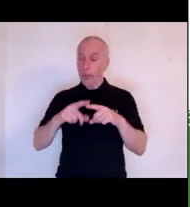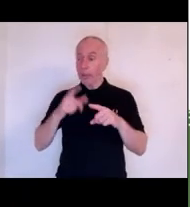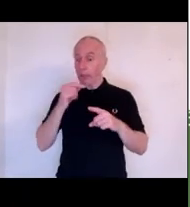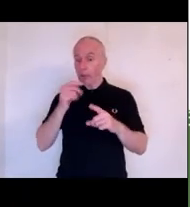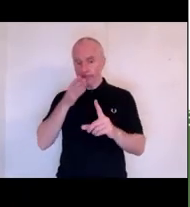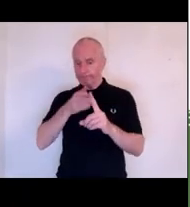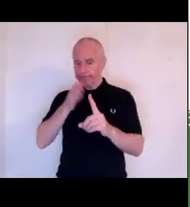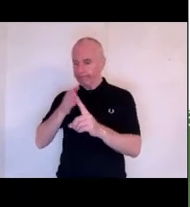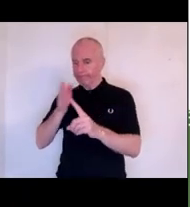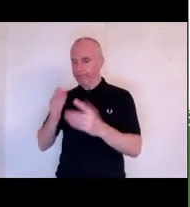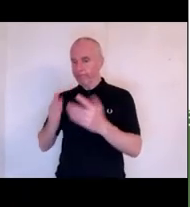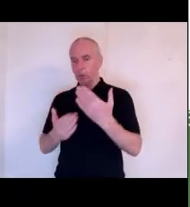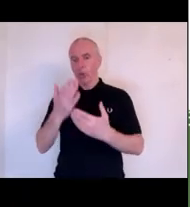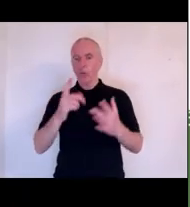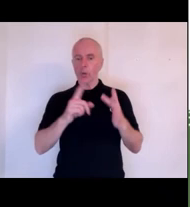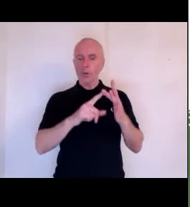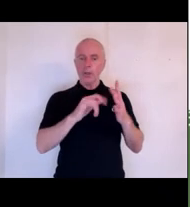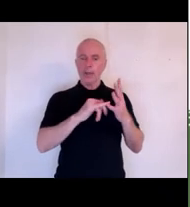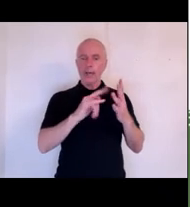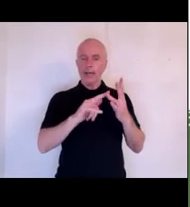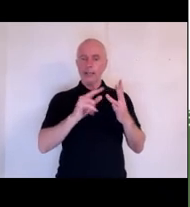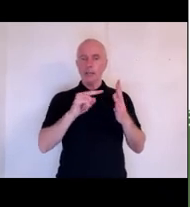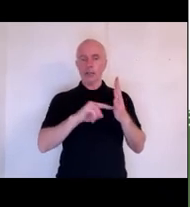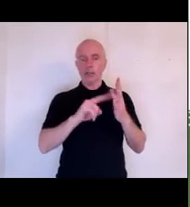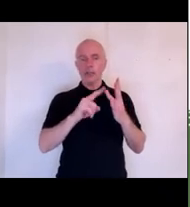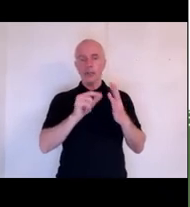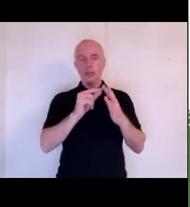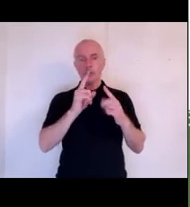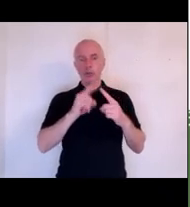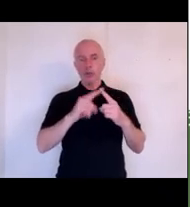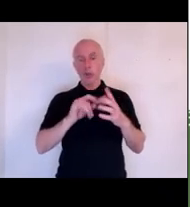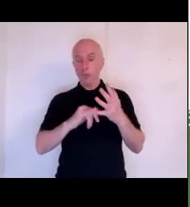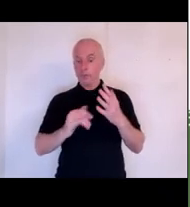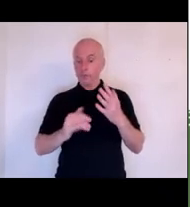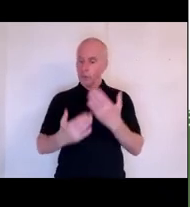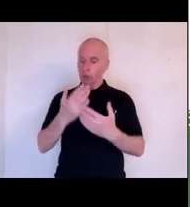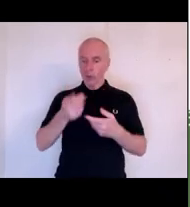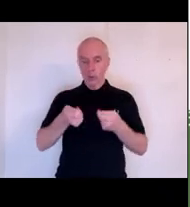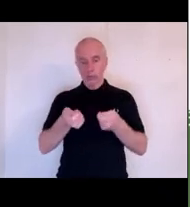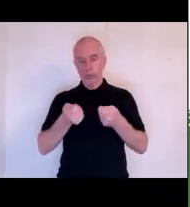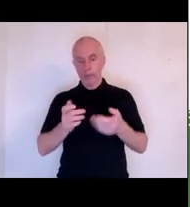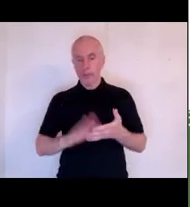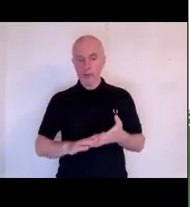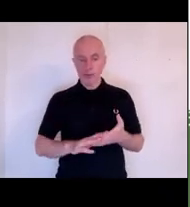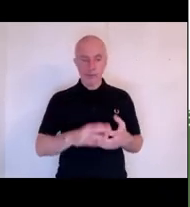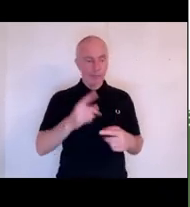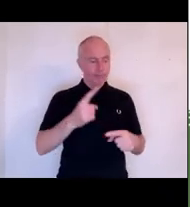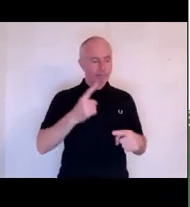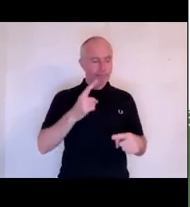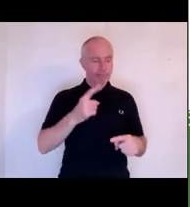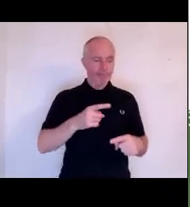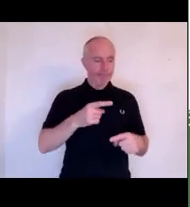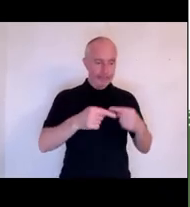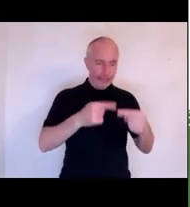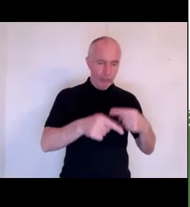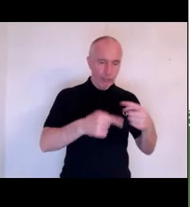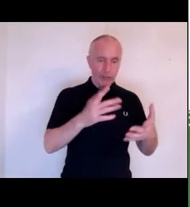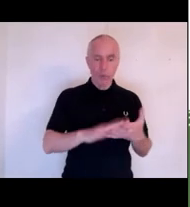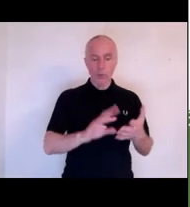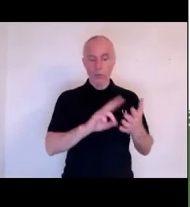for some of these treatments, new isotopes that we can create using accelerators or nuclear reactors or other techniques